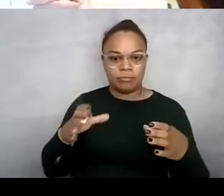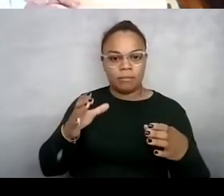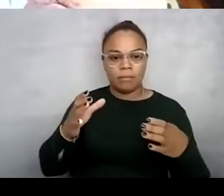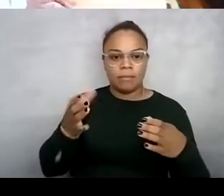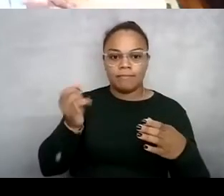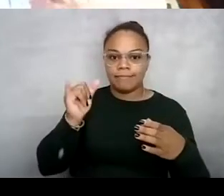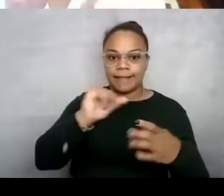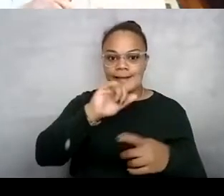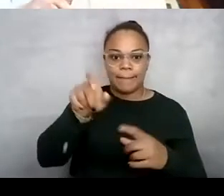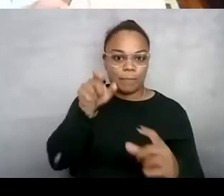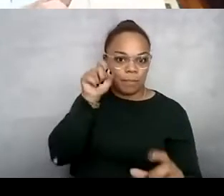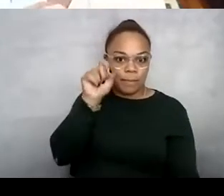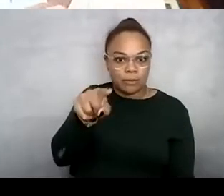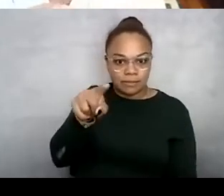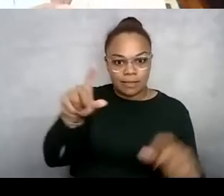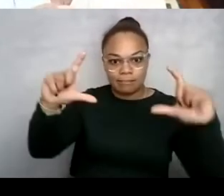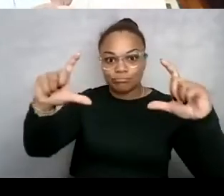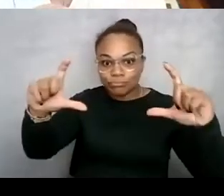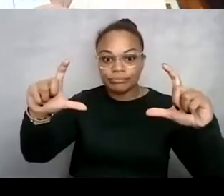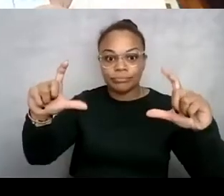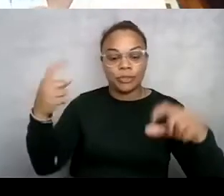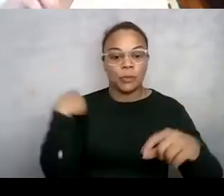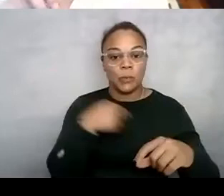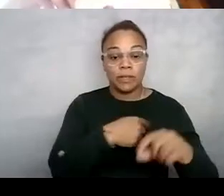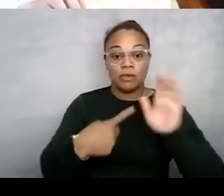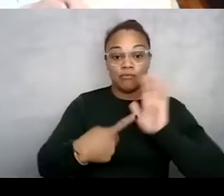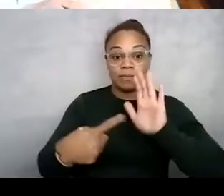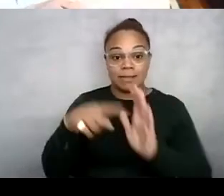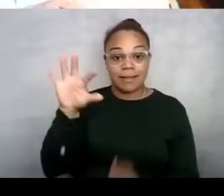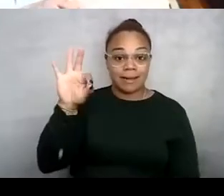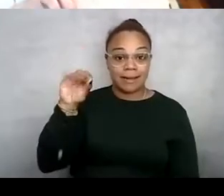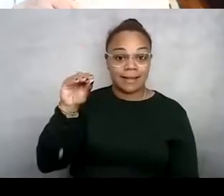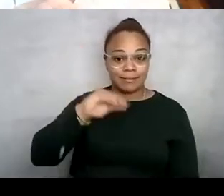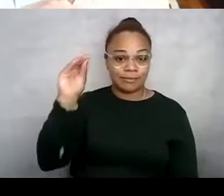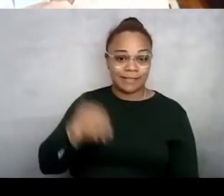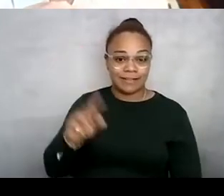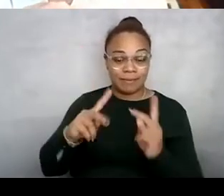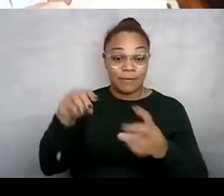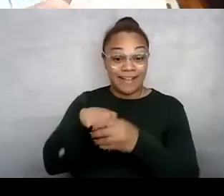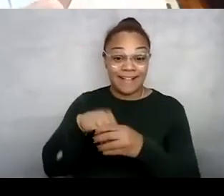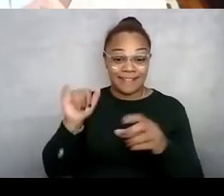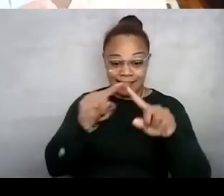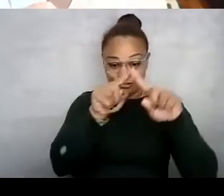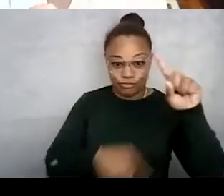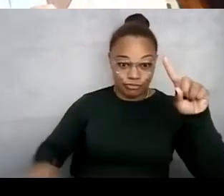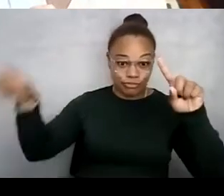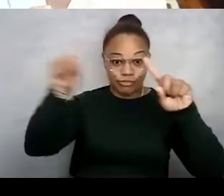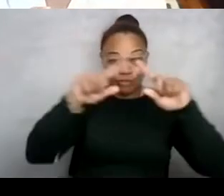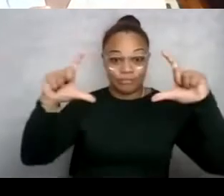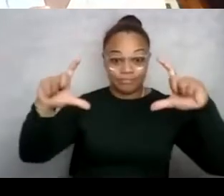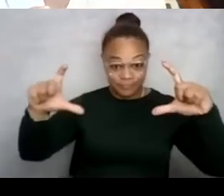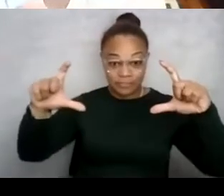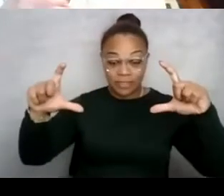we're 90% of the people in that circle. And we keep spending lots of time trying to get the other